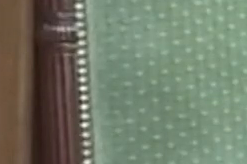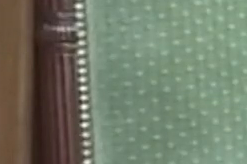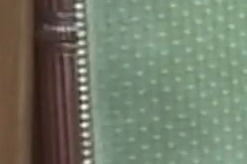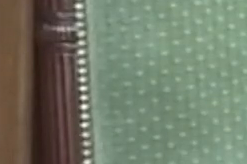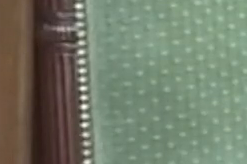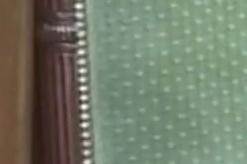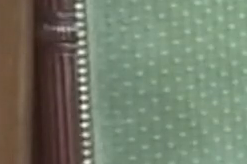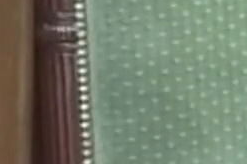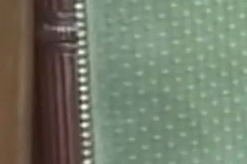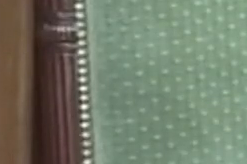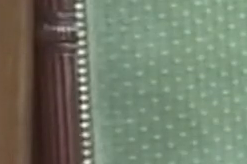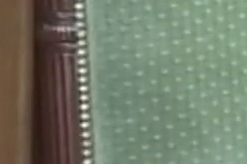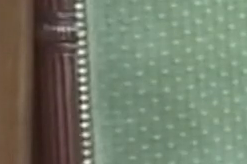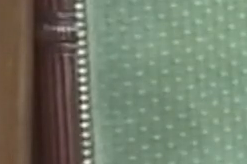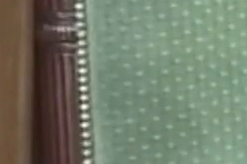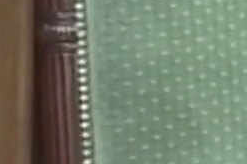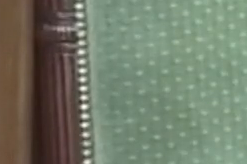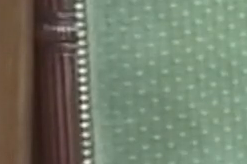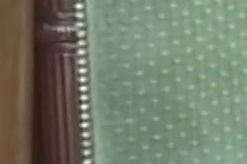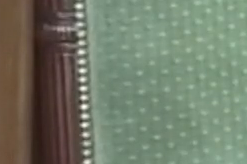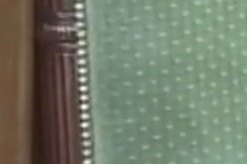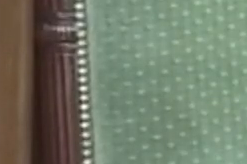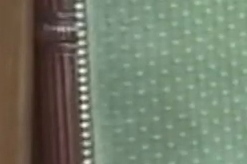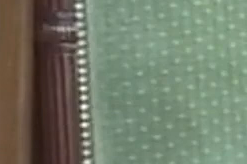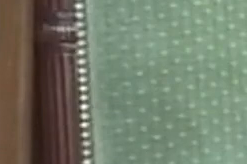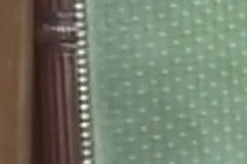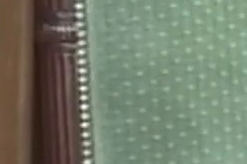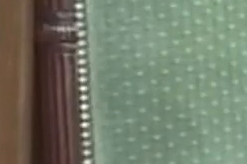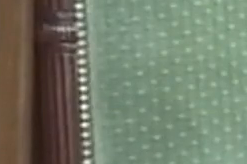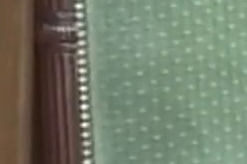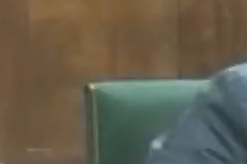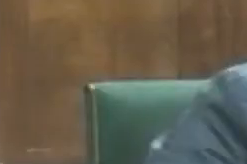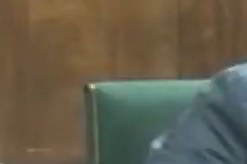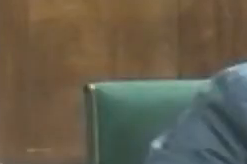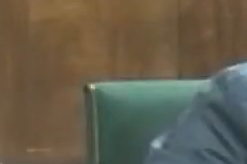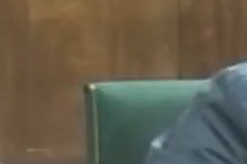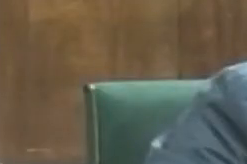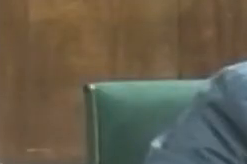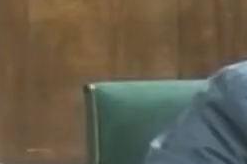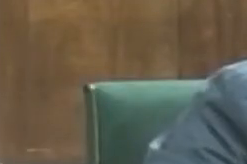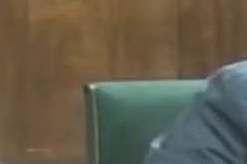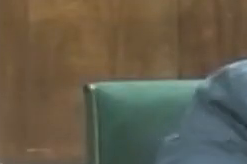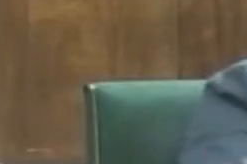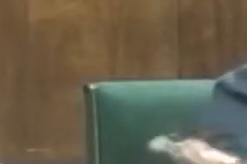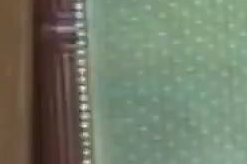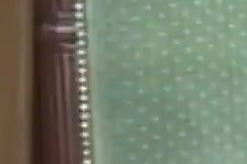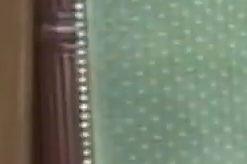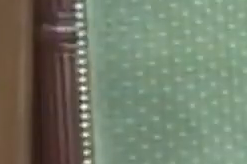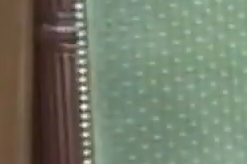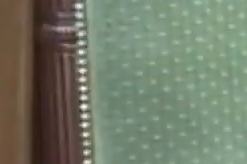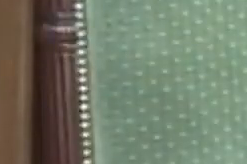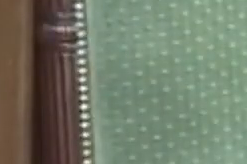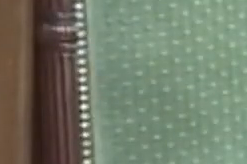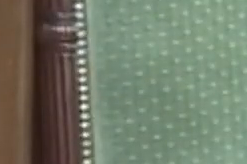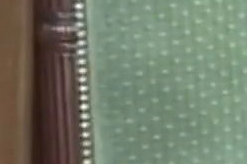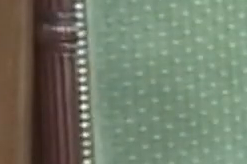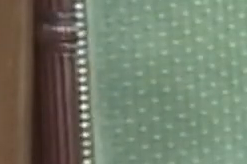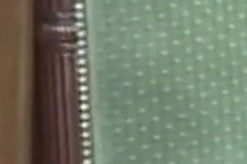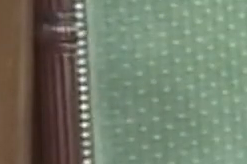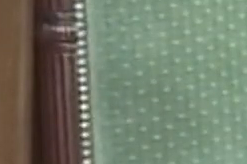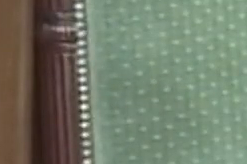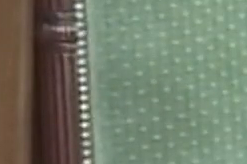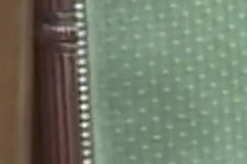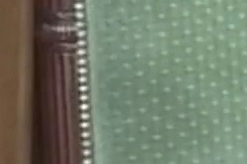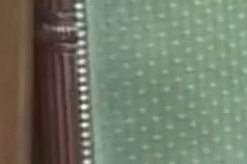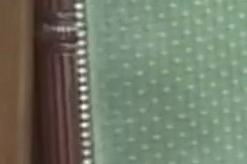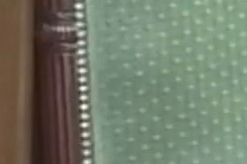don't reduce their hostility, Well, that is not what has been said. Like to castrate them. The castration. It don't really